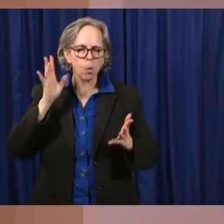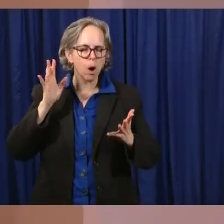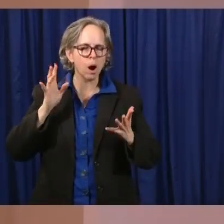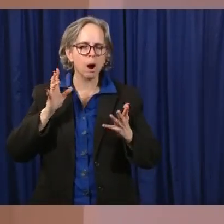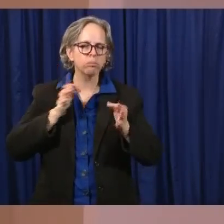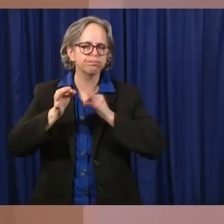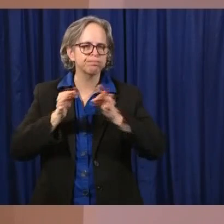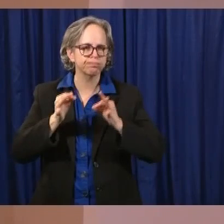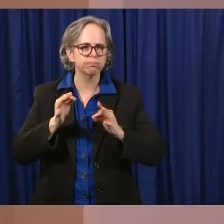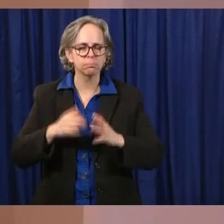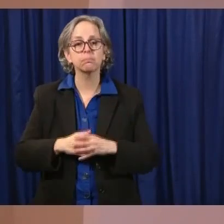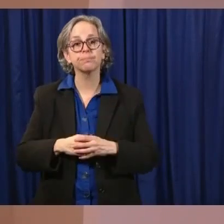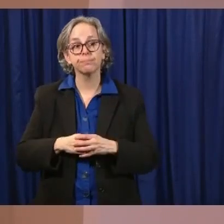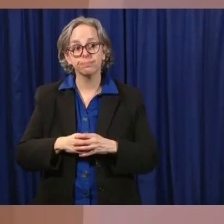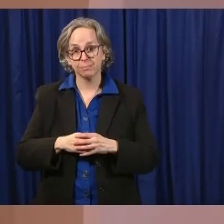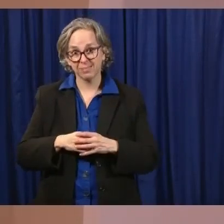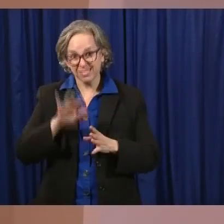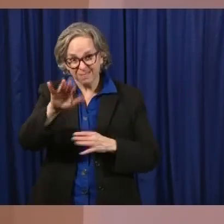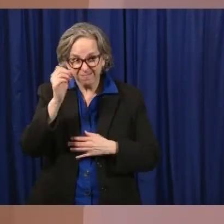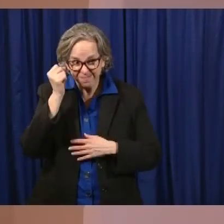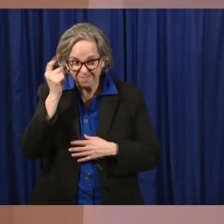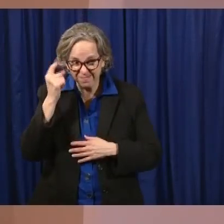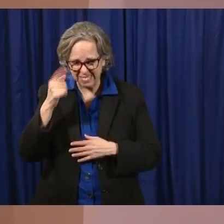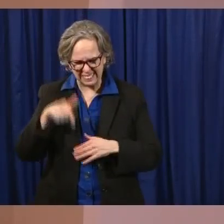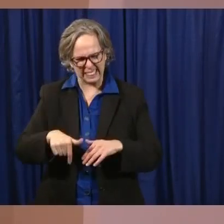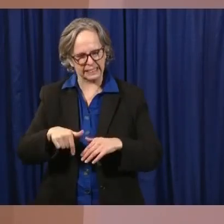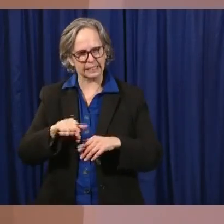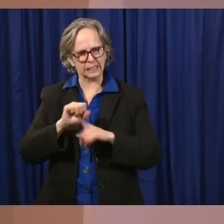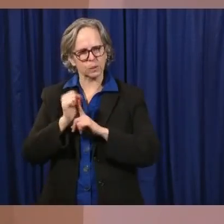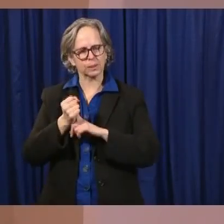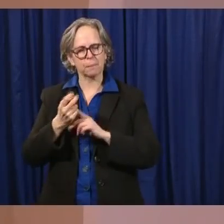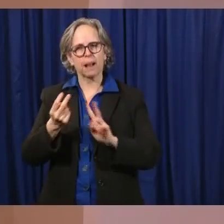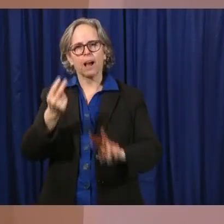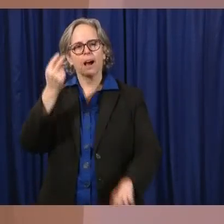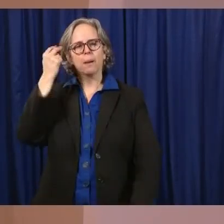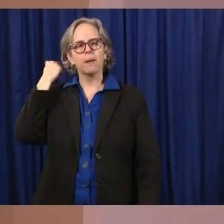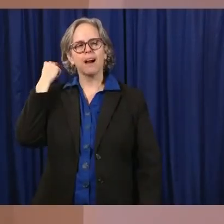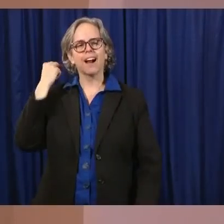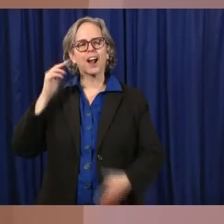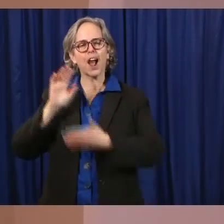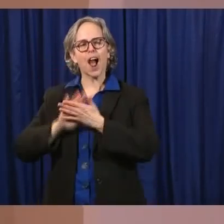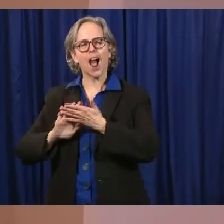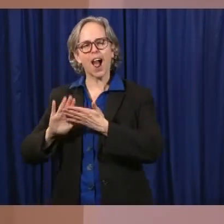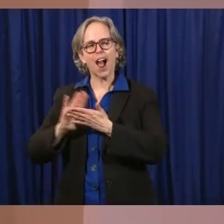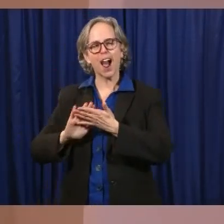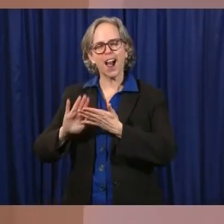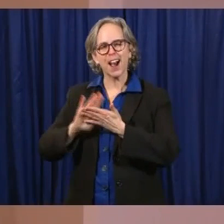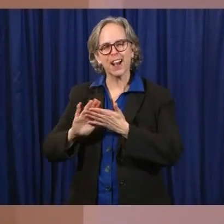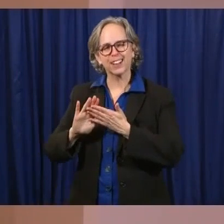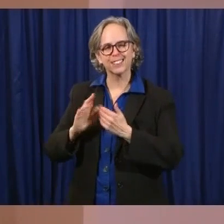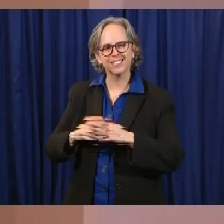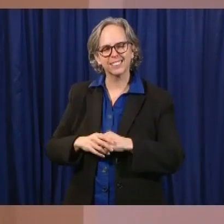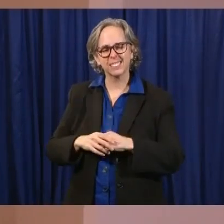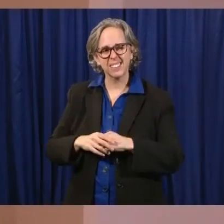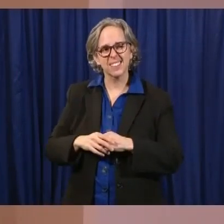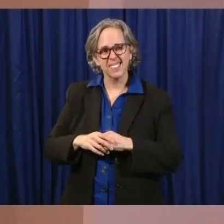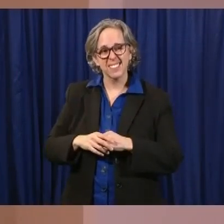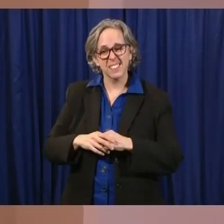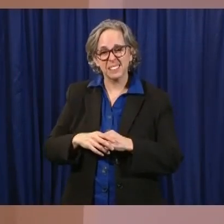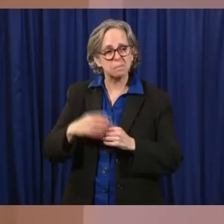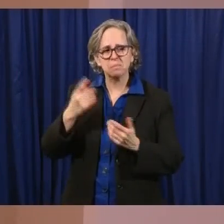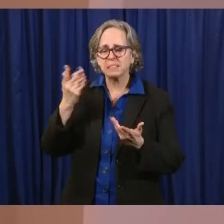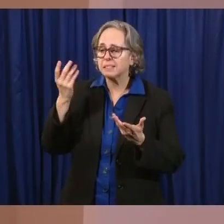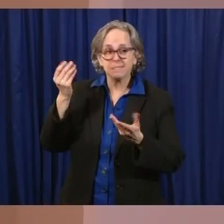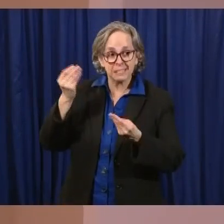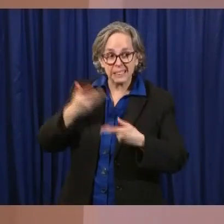When I get into a situation like this, I always think about a quote from my college football coach, where he used to say, "Don't tell me how rough the sea is, just bring the